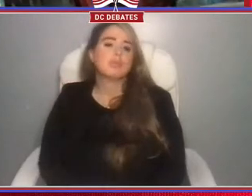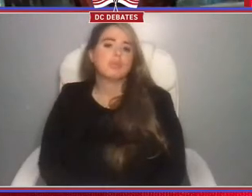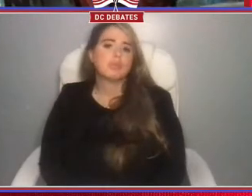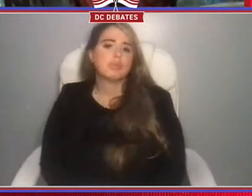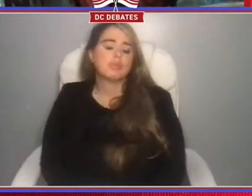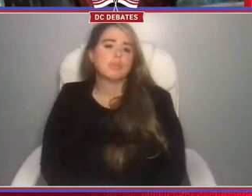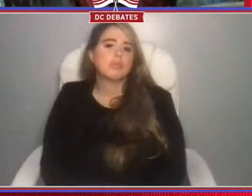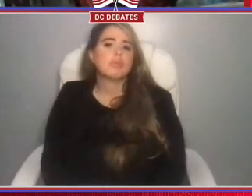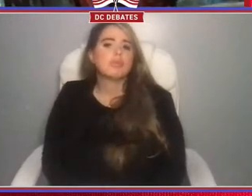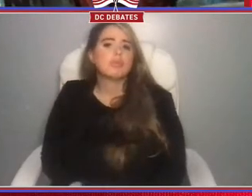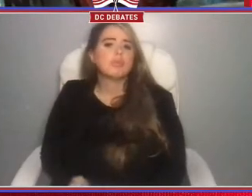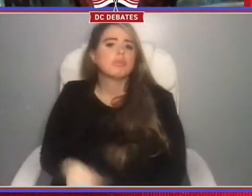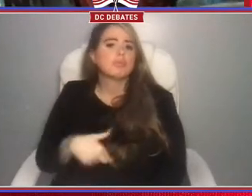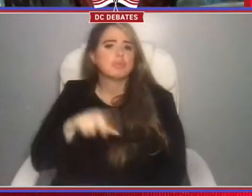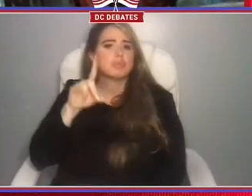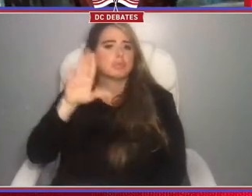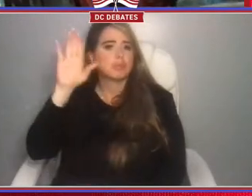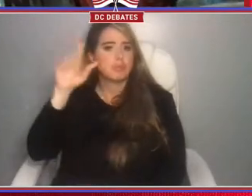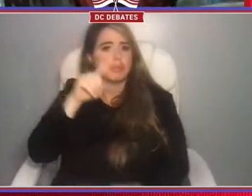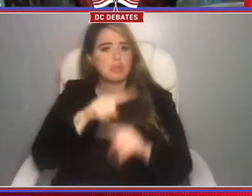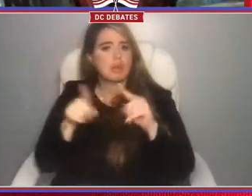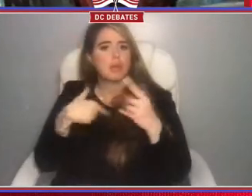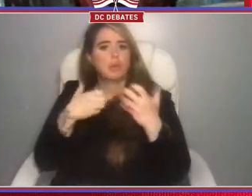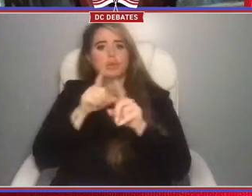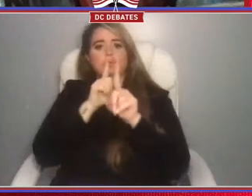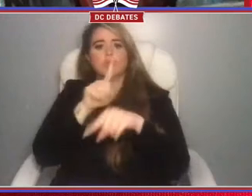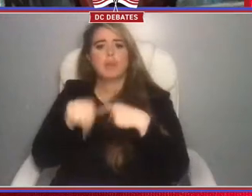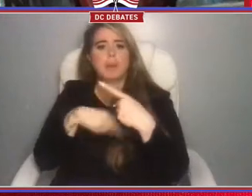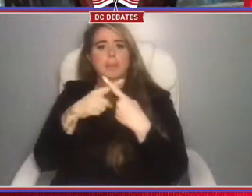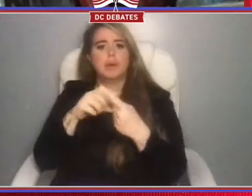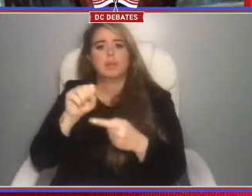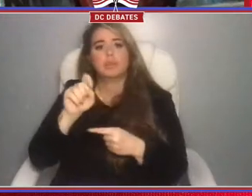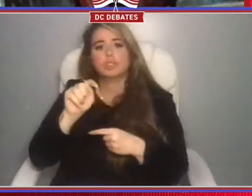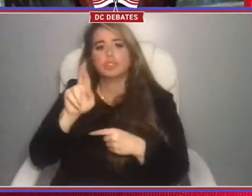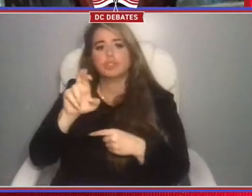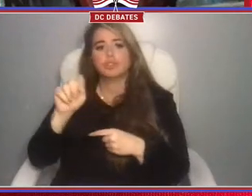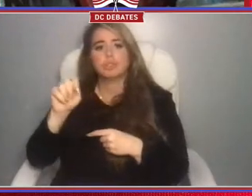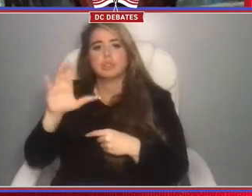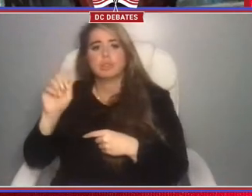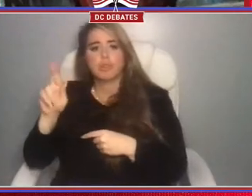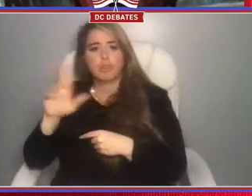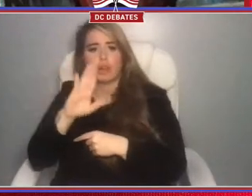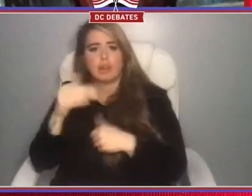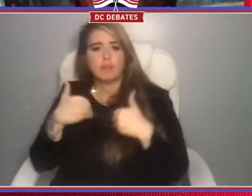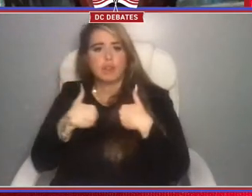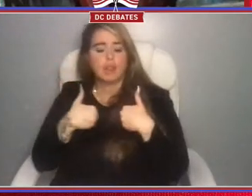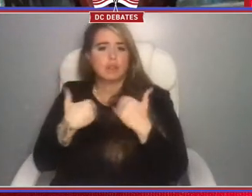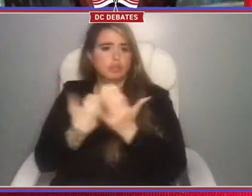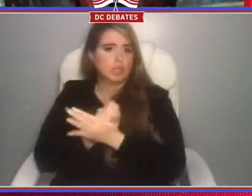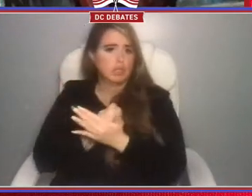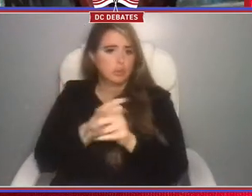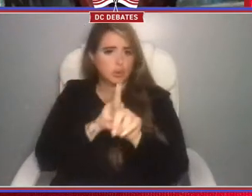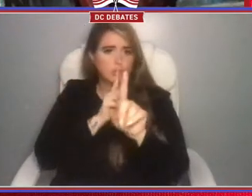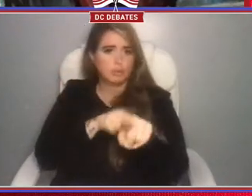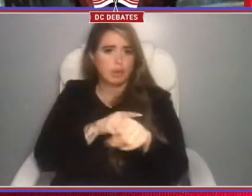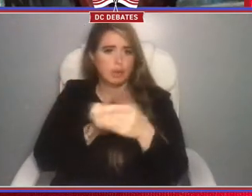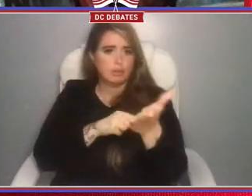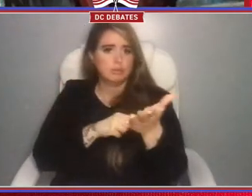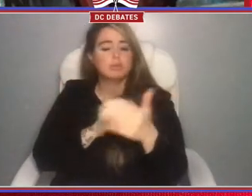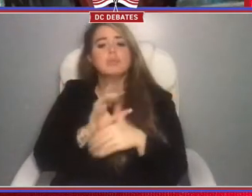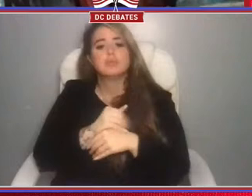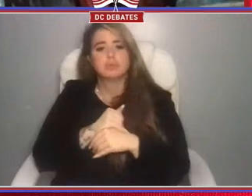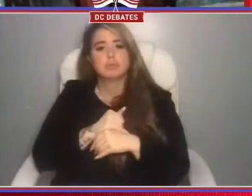to the streetcar. I never got a chance to answer that question, if I may. Sure, 30